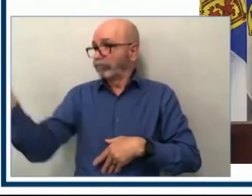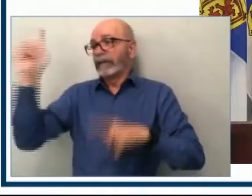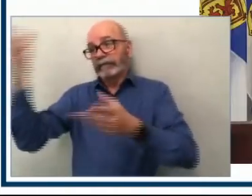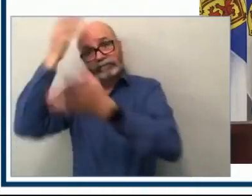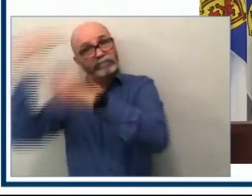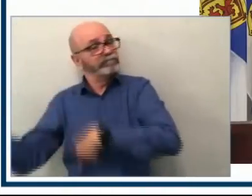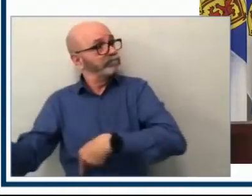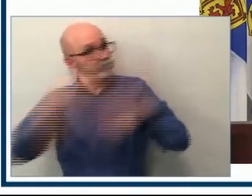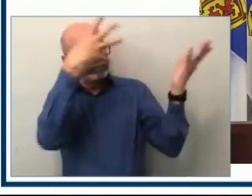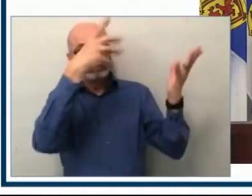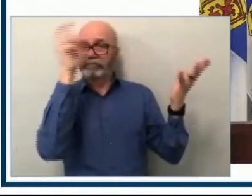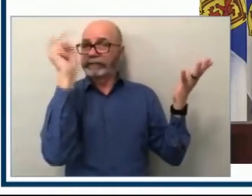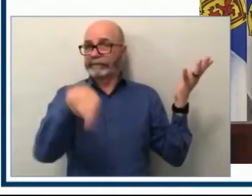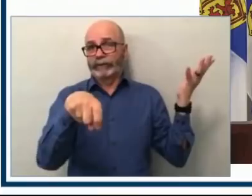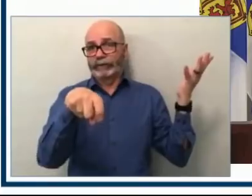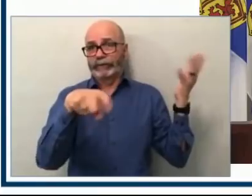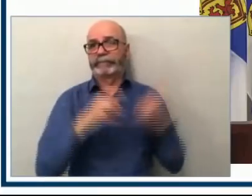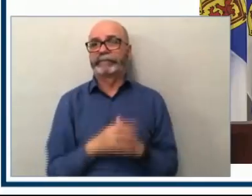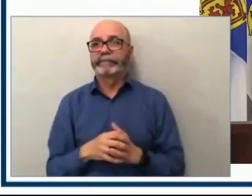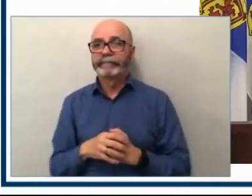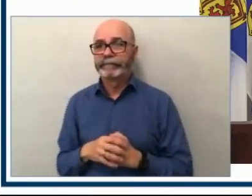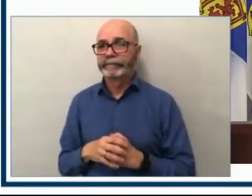Jean, do you have a follow-up on COVID? I did.